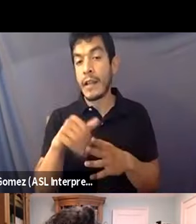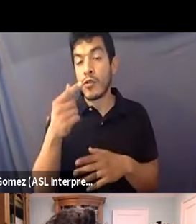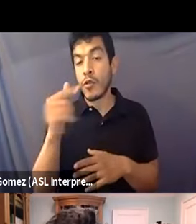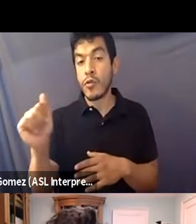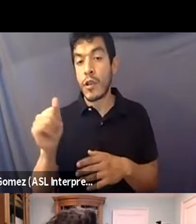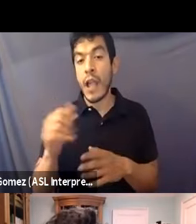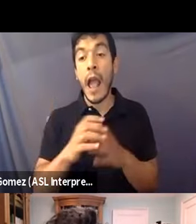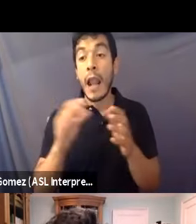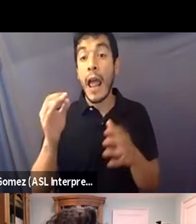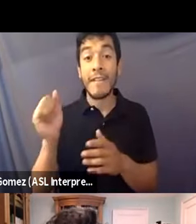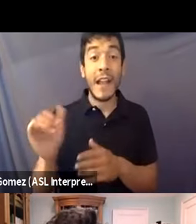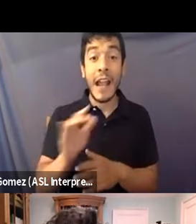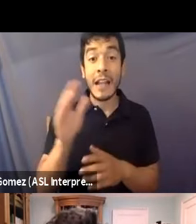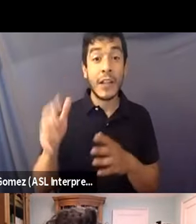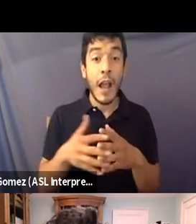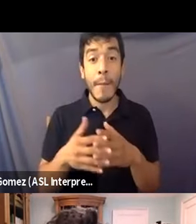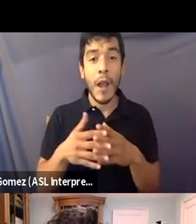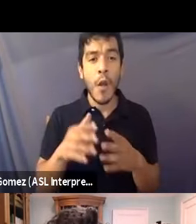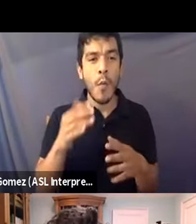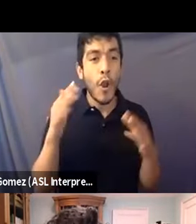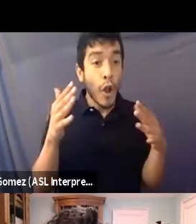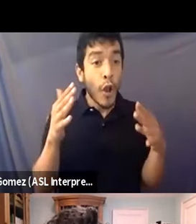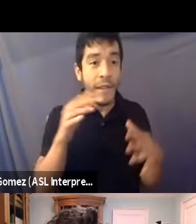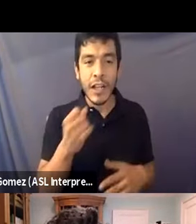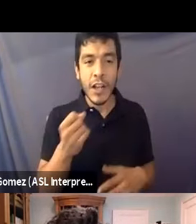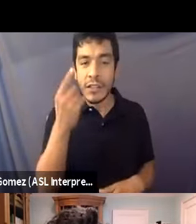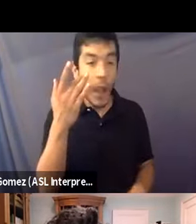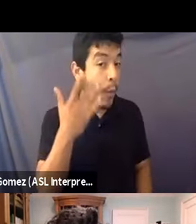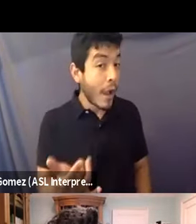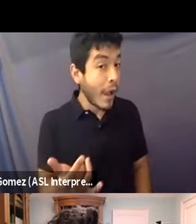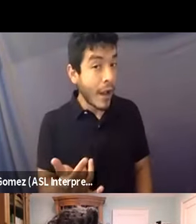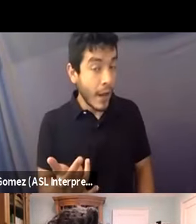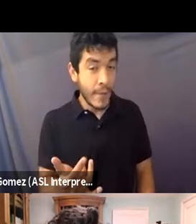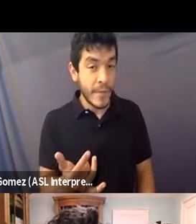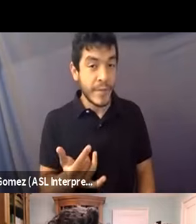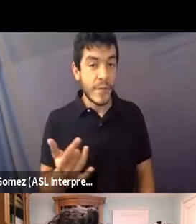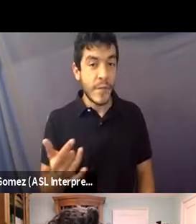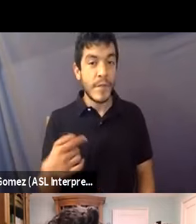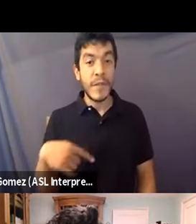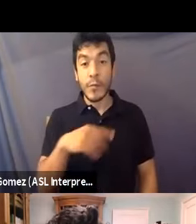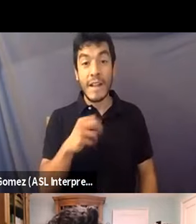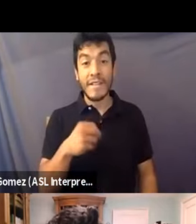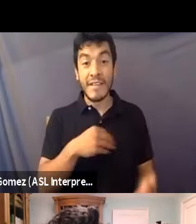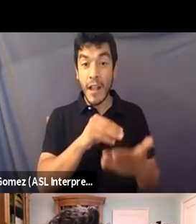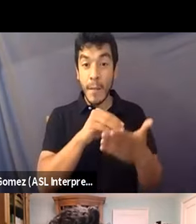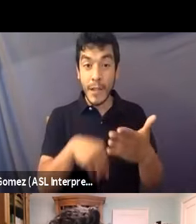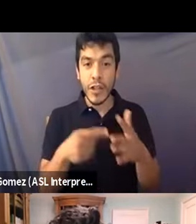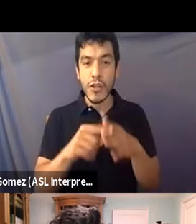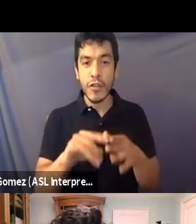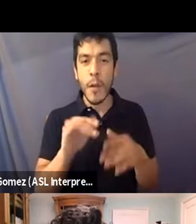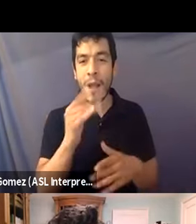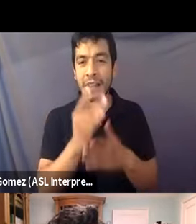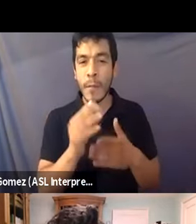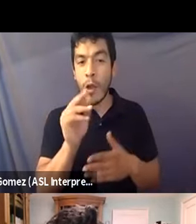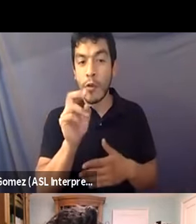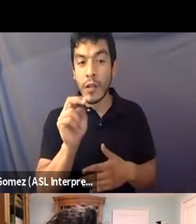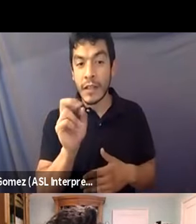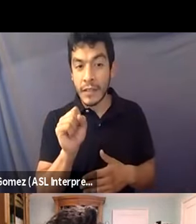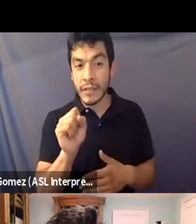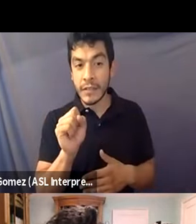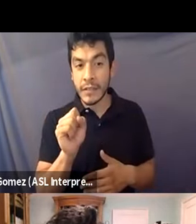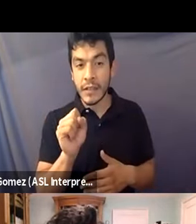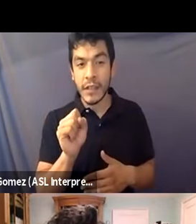nervous or didn't understand why. And so there was even a petition started by Koreans. I'll just be honest,